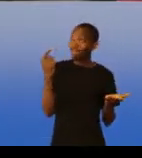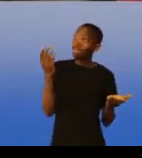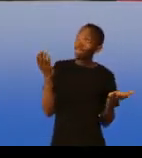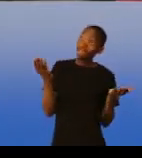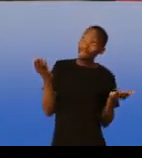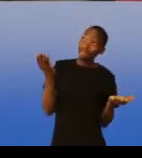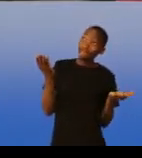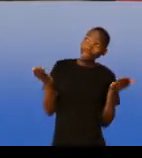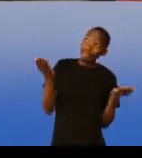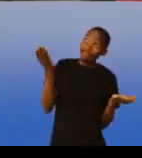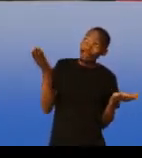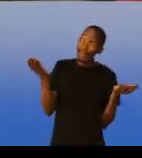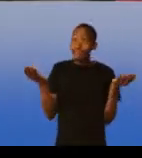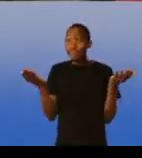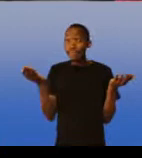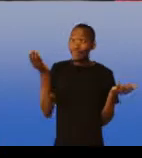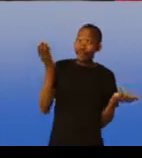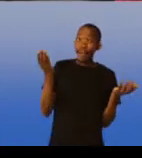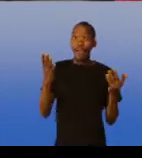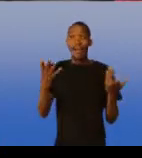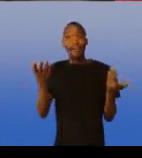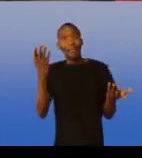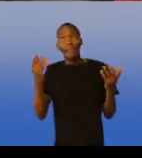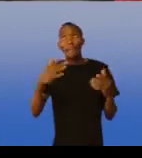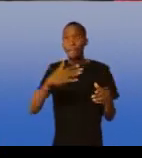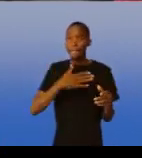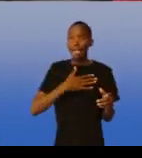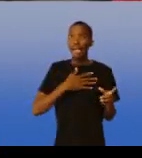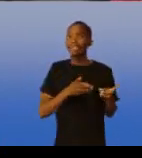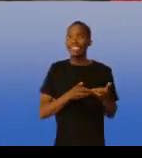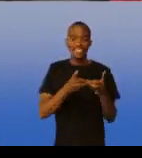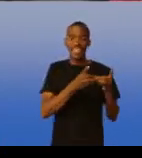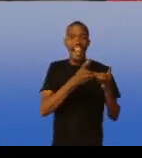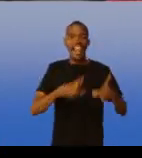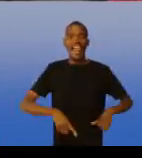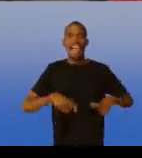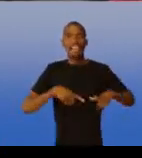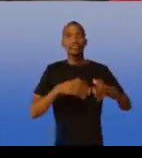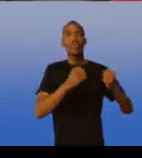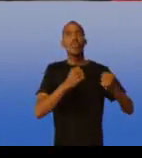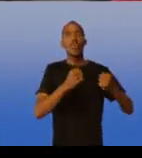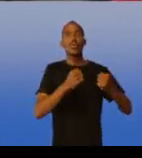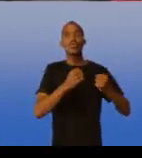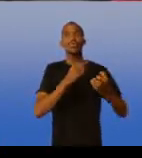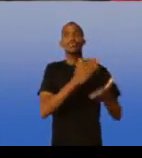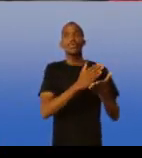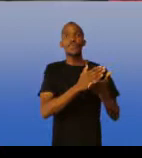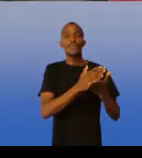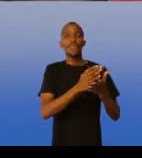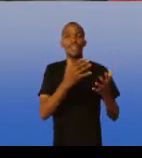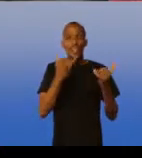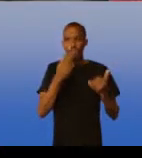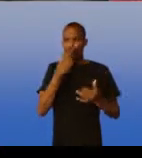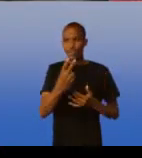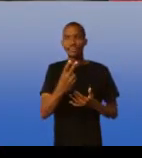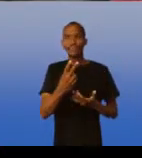it somehow put my dating life on pause, because most of the time if I say I'm HIV positive, or